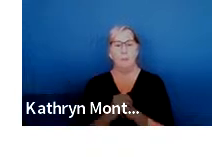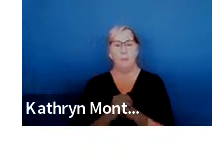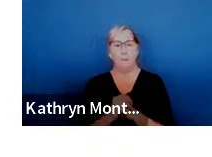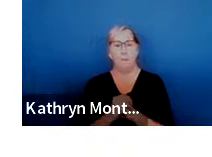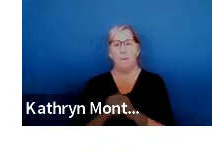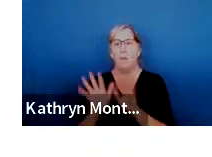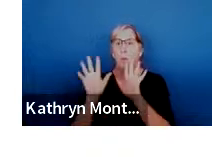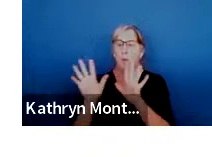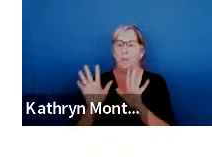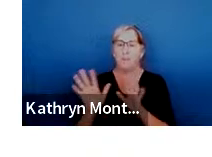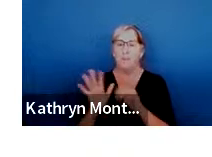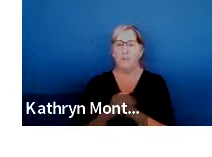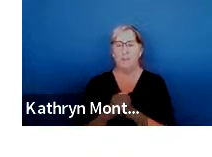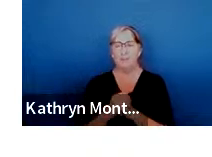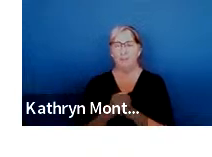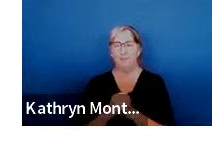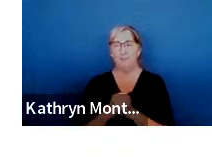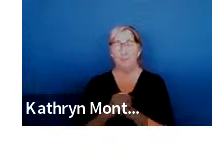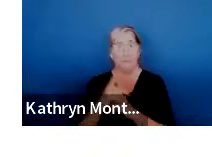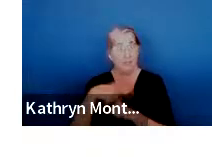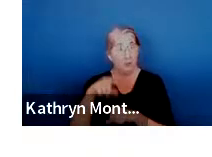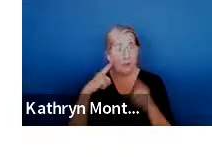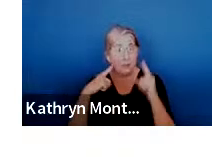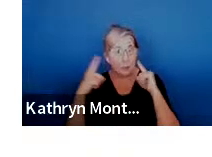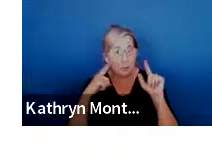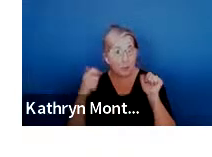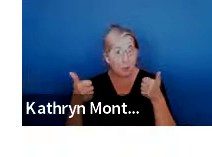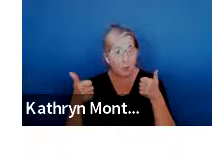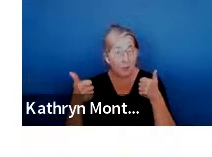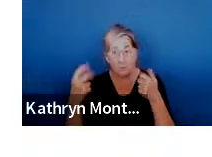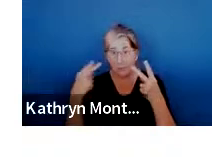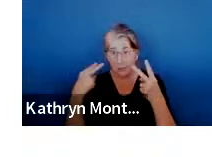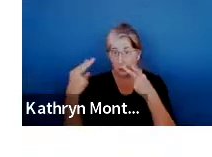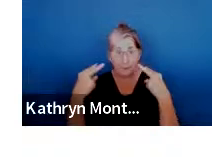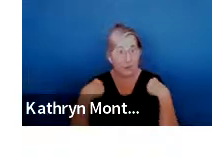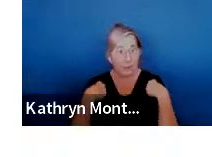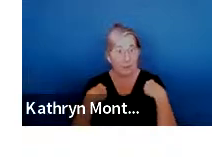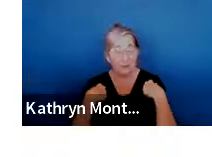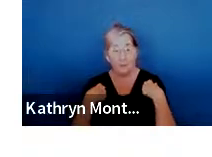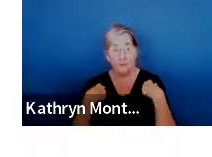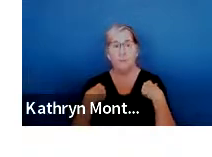Wonderful. Can you guys hear me okay and see me?